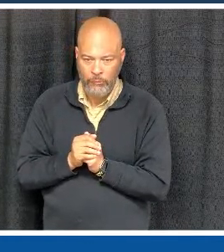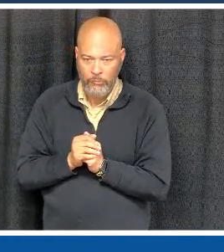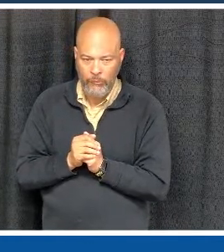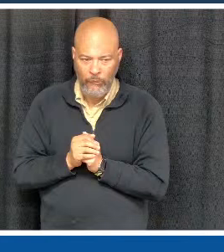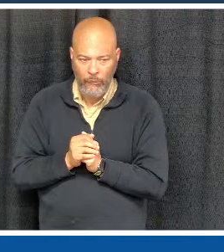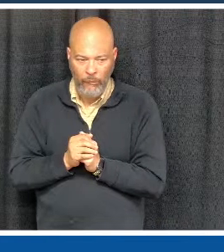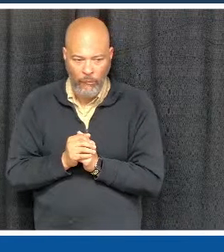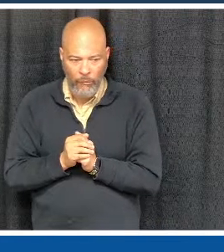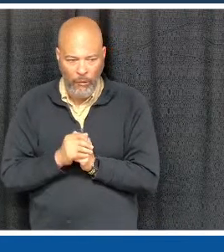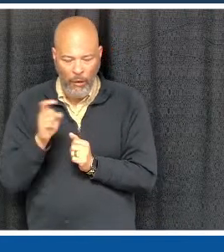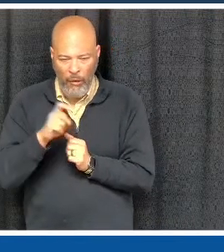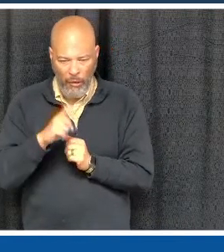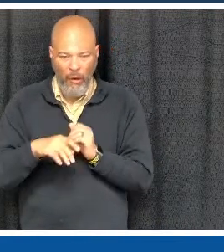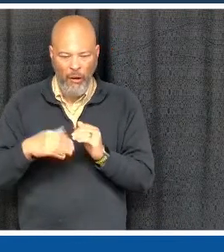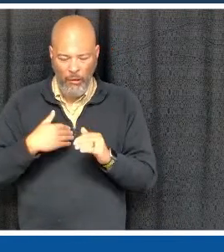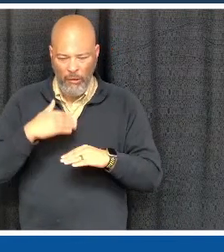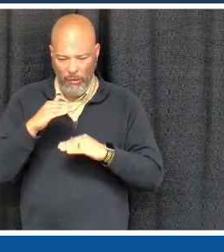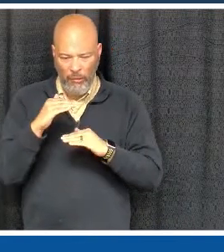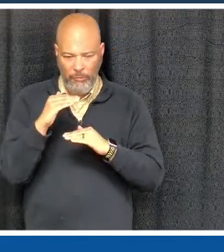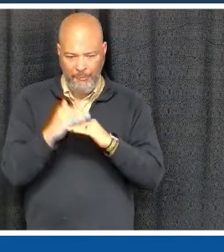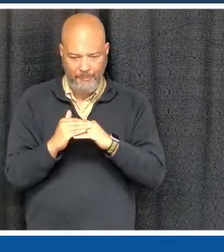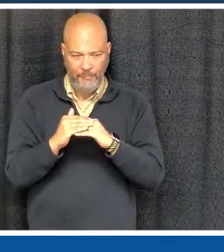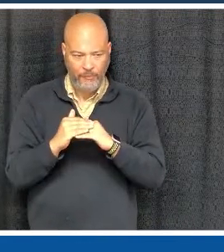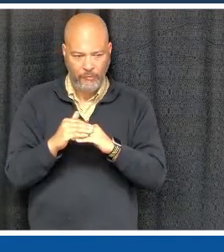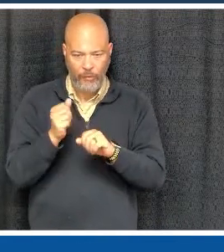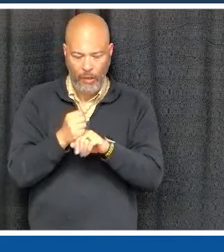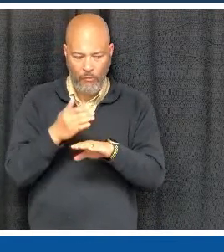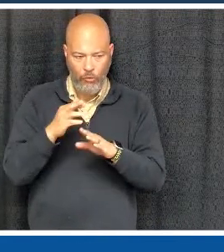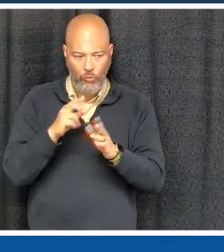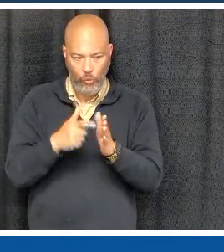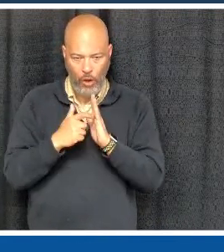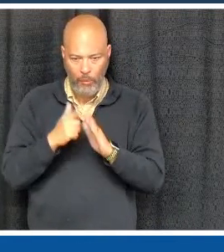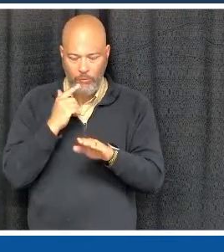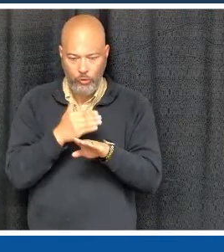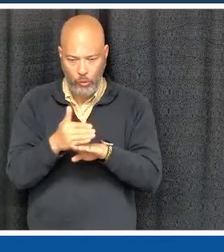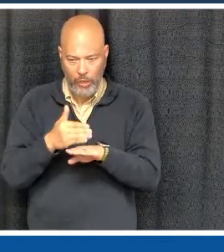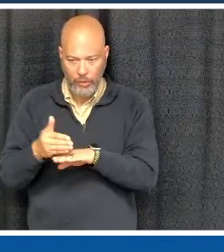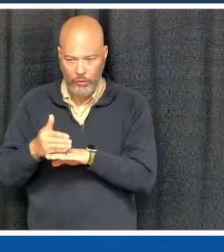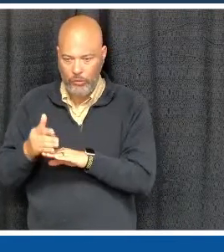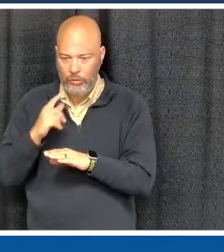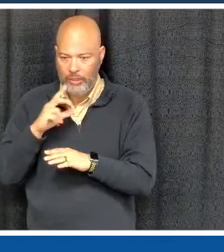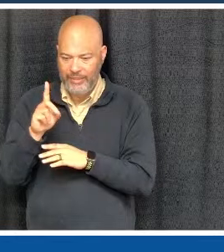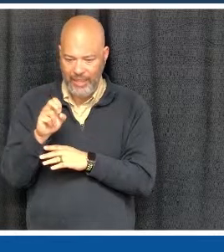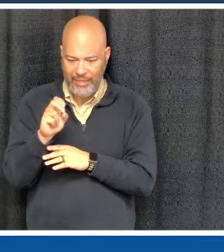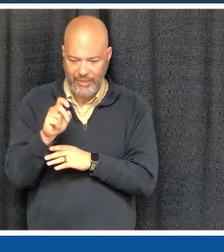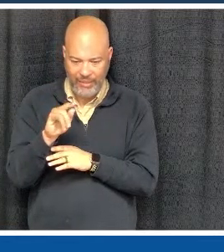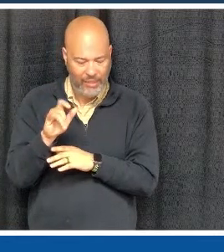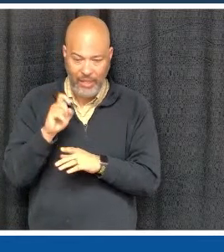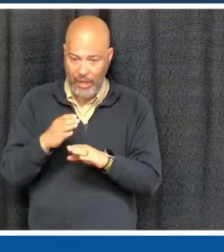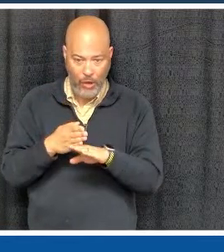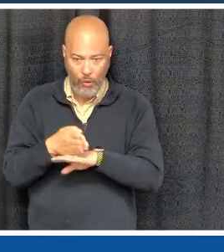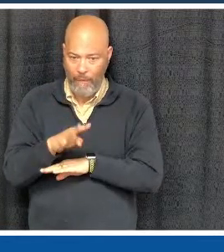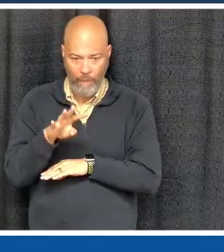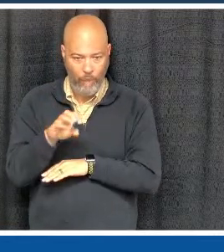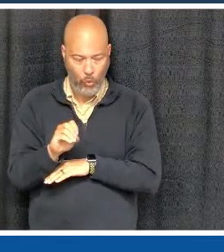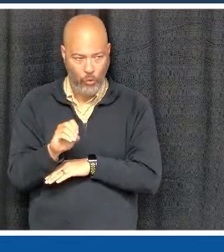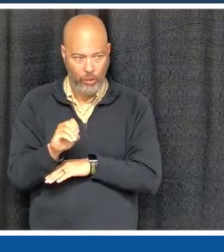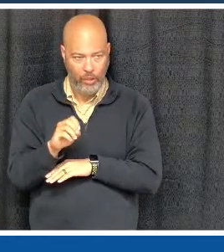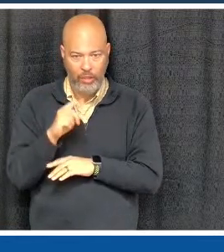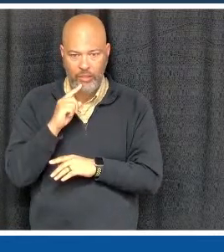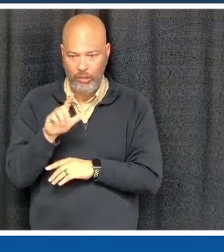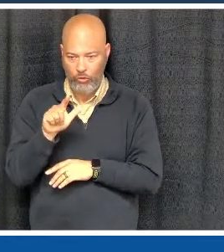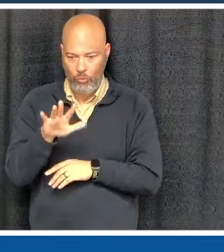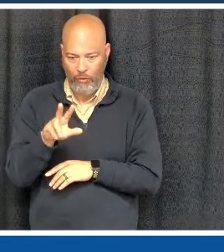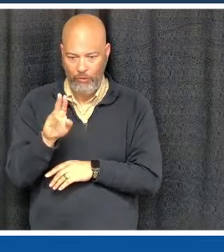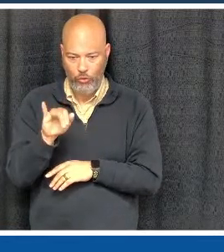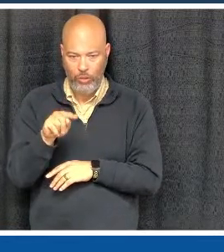It does meet the minimum requirement of an acre or greater. Its density, it cannot exceed 40. It comes in right at 25